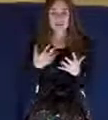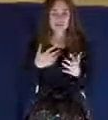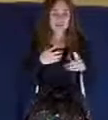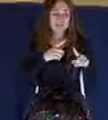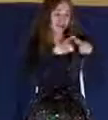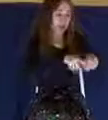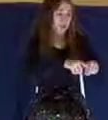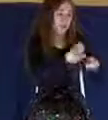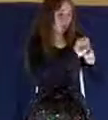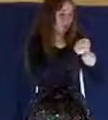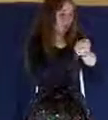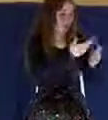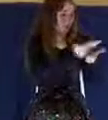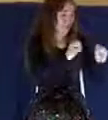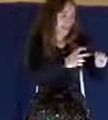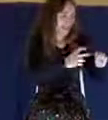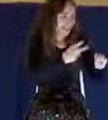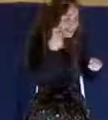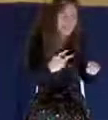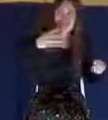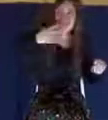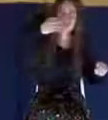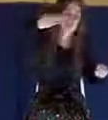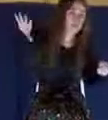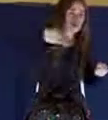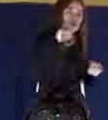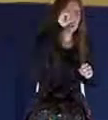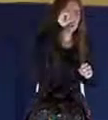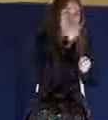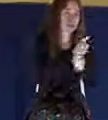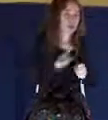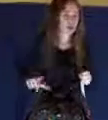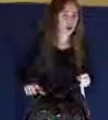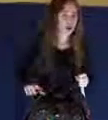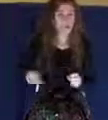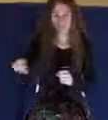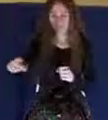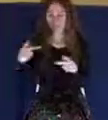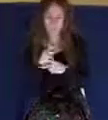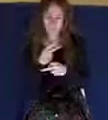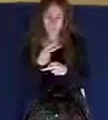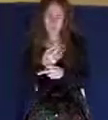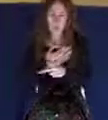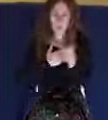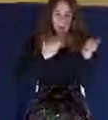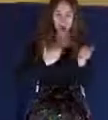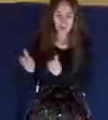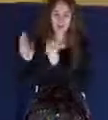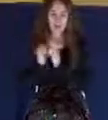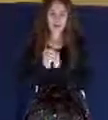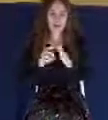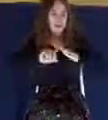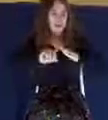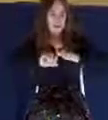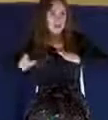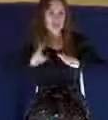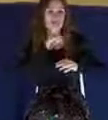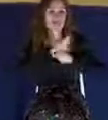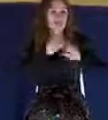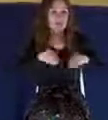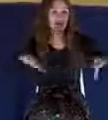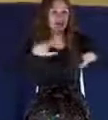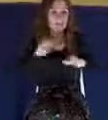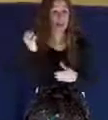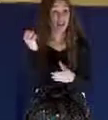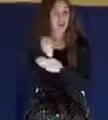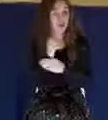Instead of trusting in God through the famine, he devises his own plan, and he gets out of the promised land. Abraham did this once. He ran down to